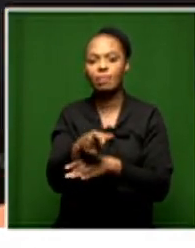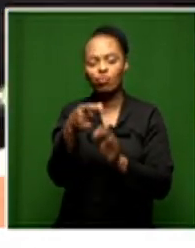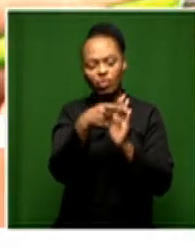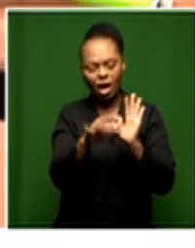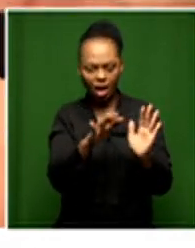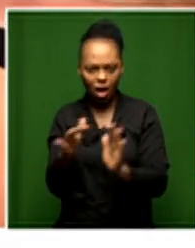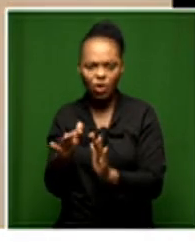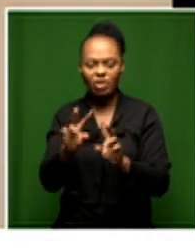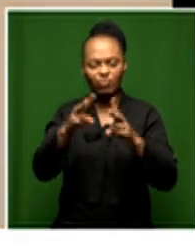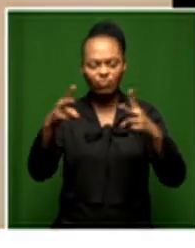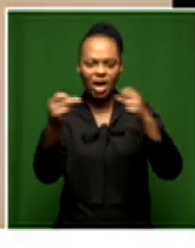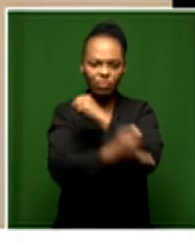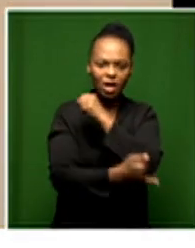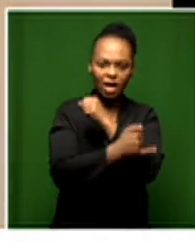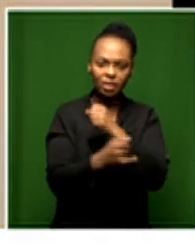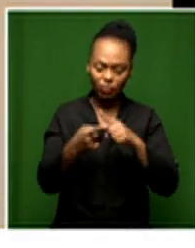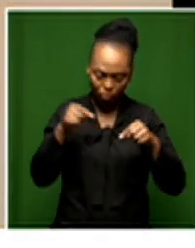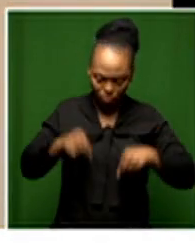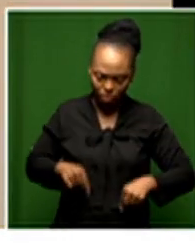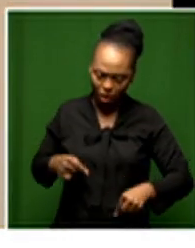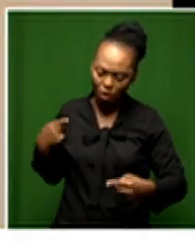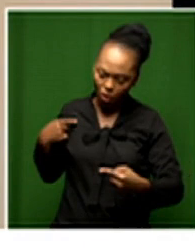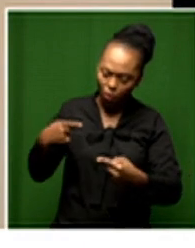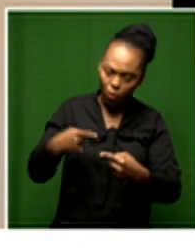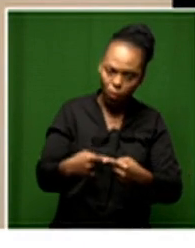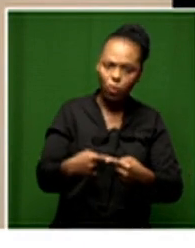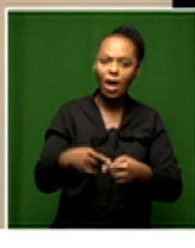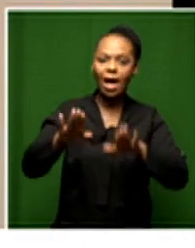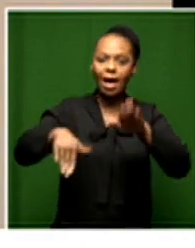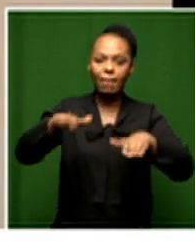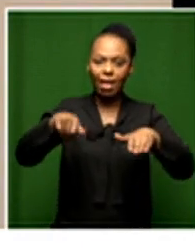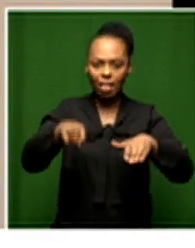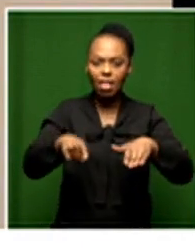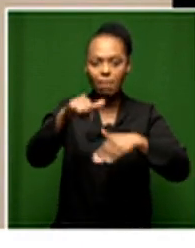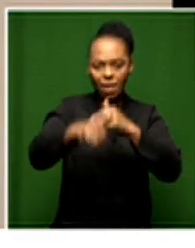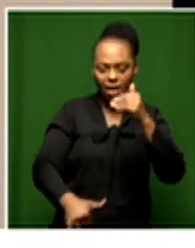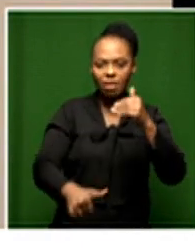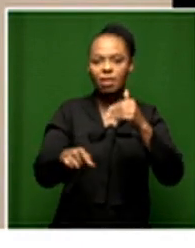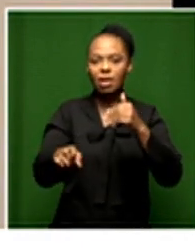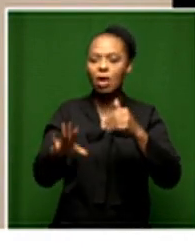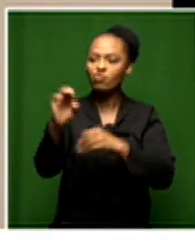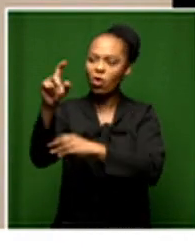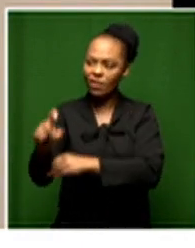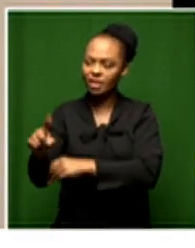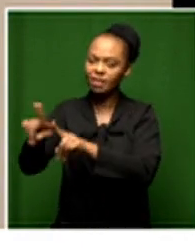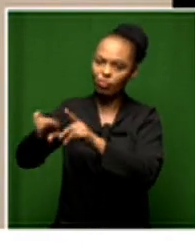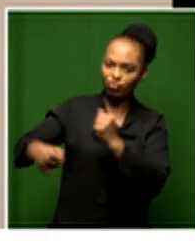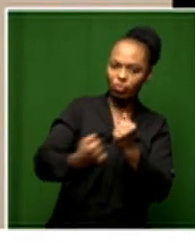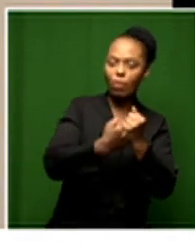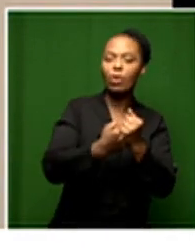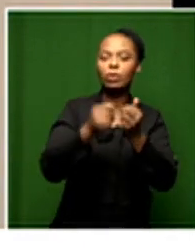different countries from now until the end of April will receive also the Covax